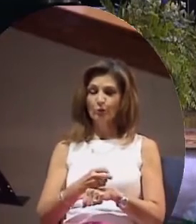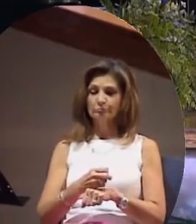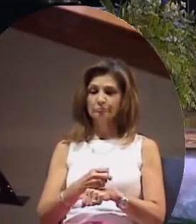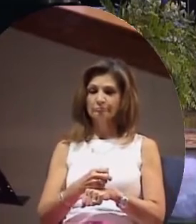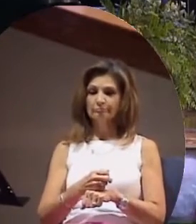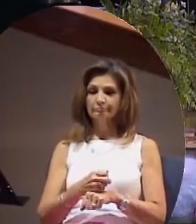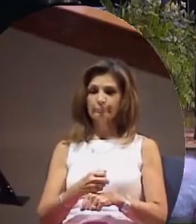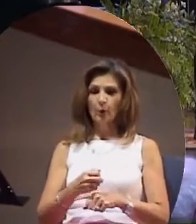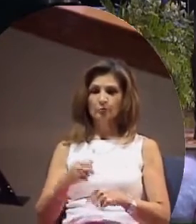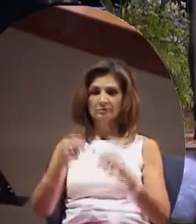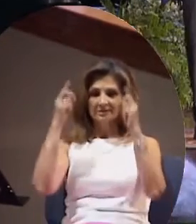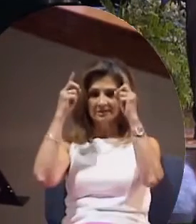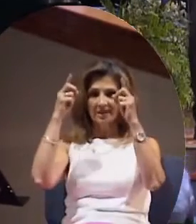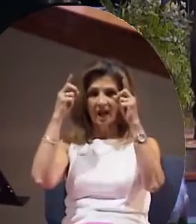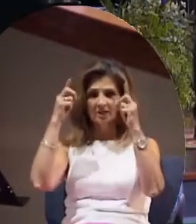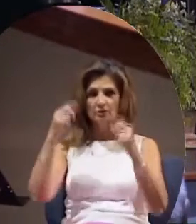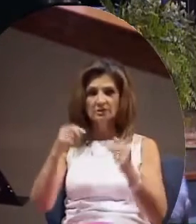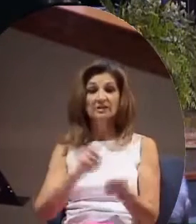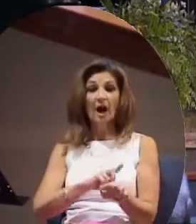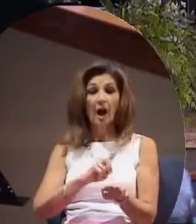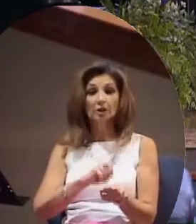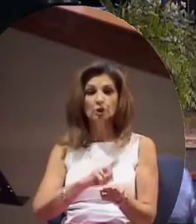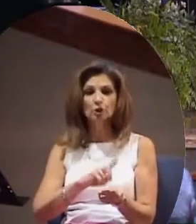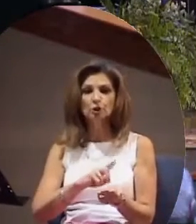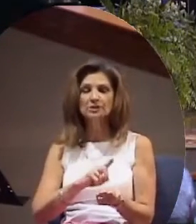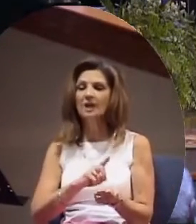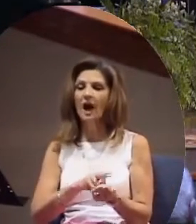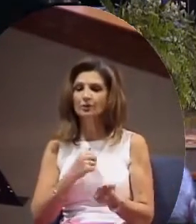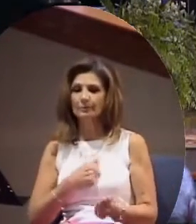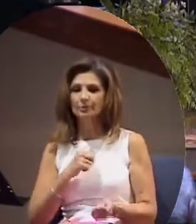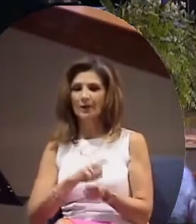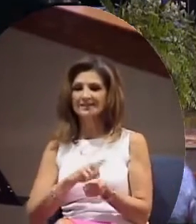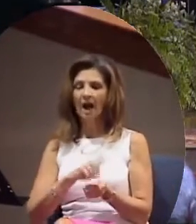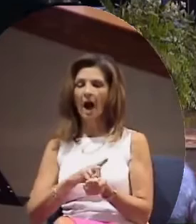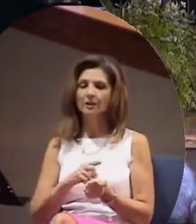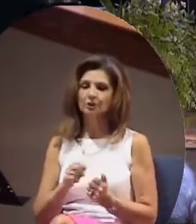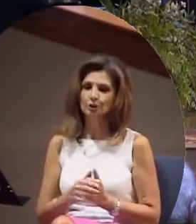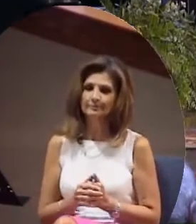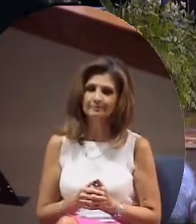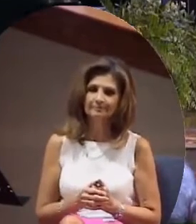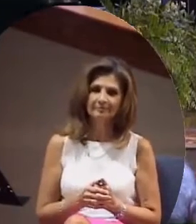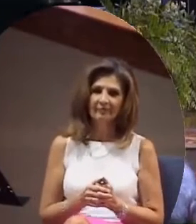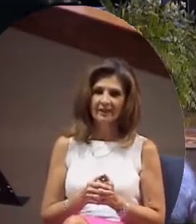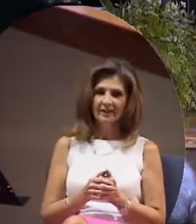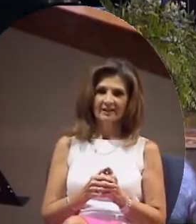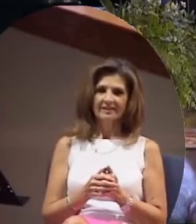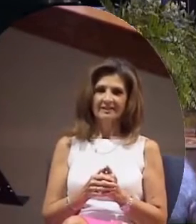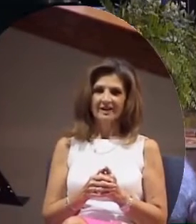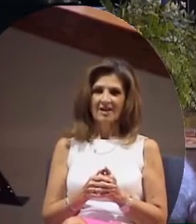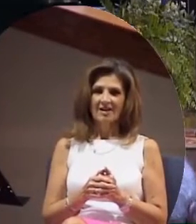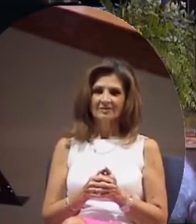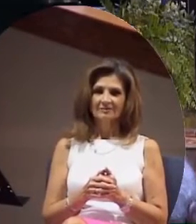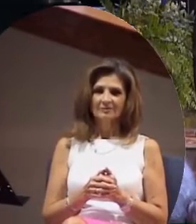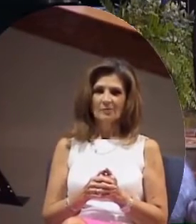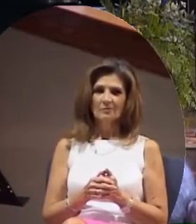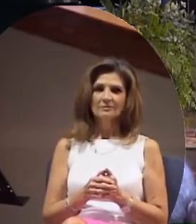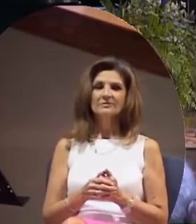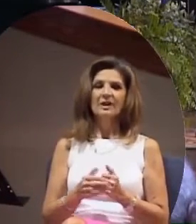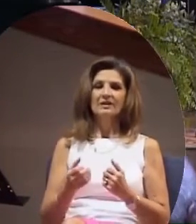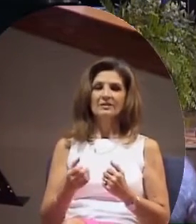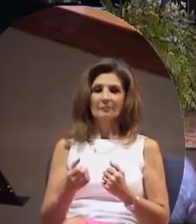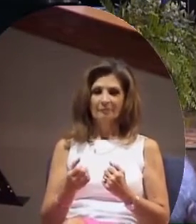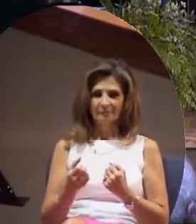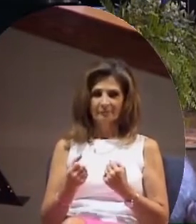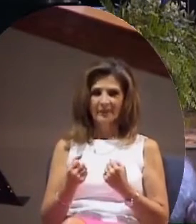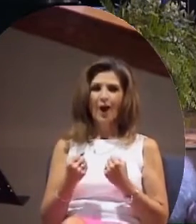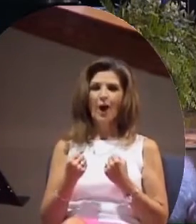want a dogmatic airplane pilot. Amen. Yes, sir. We want it to be dogmatic. Don't you try nothing. I want it to be right. But